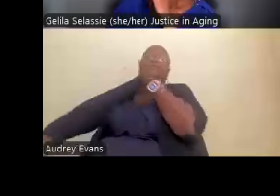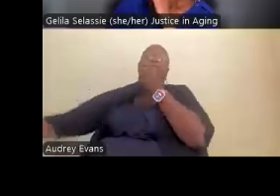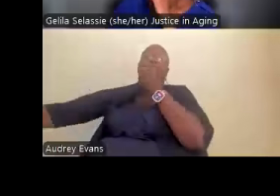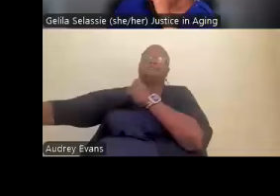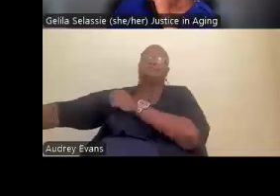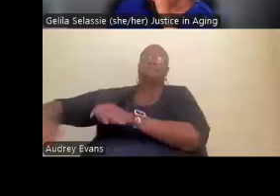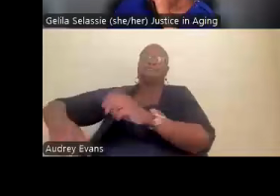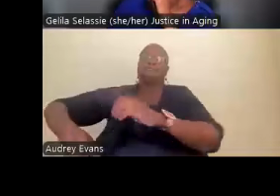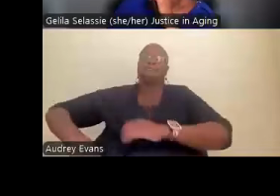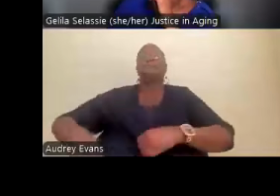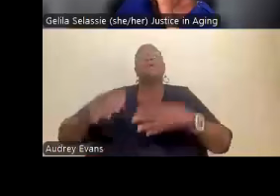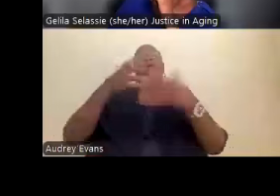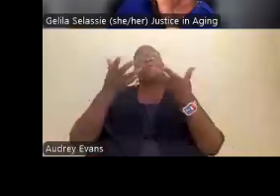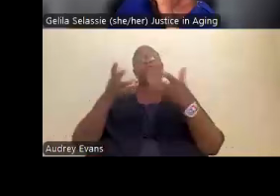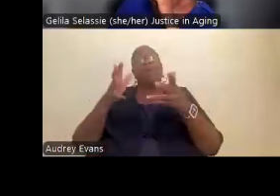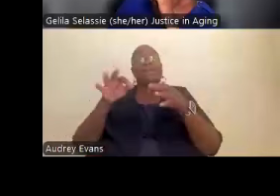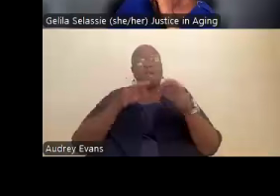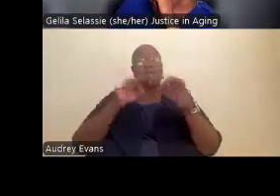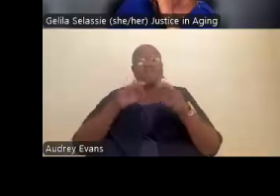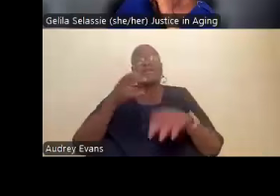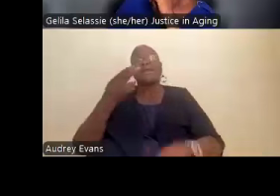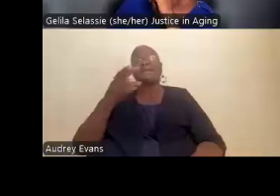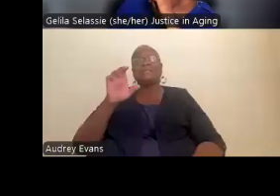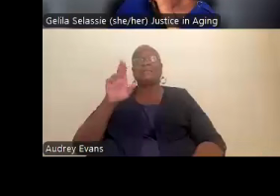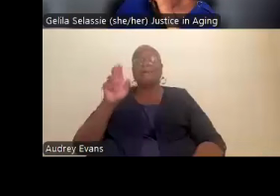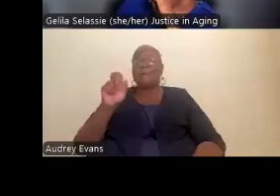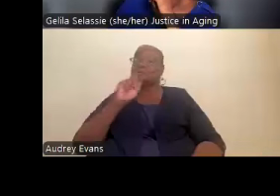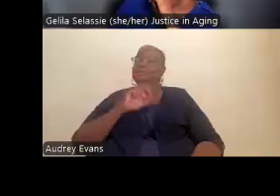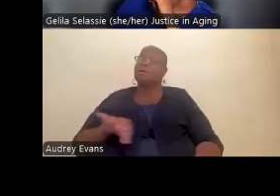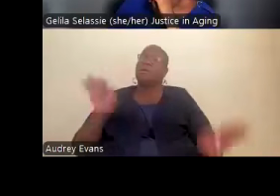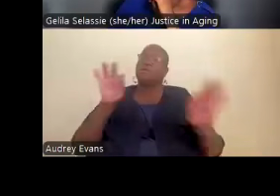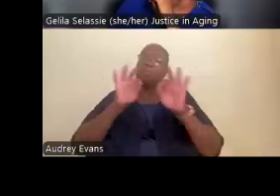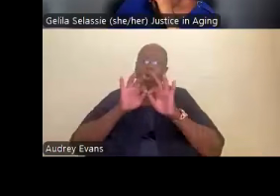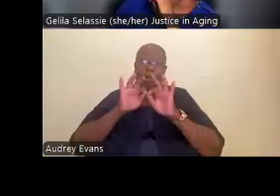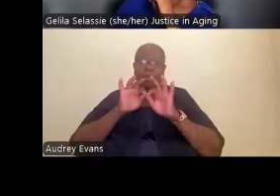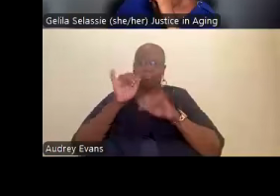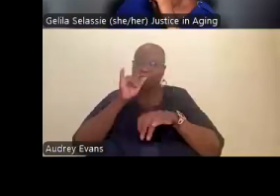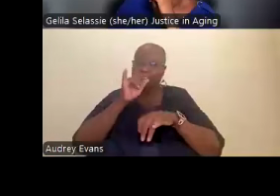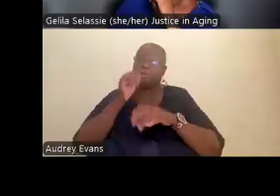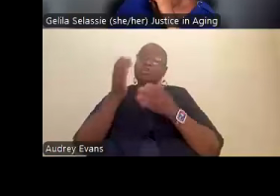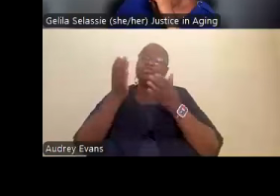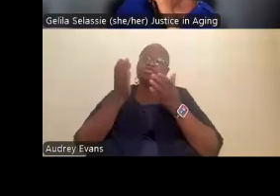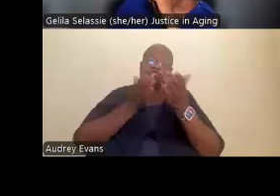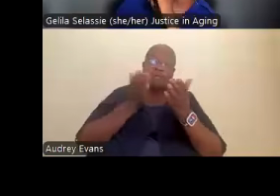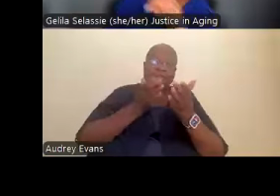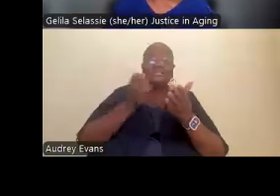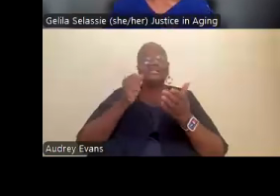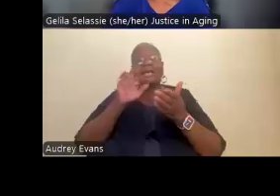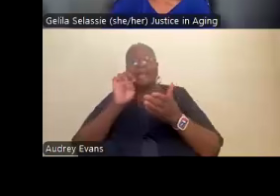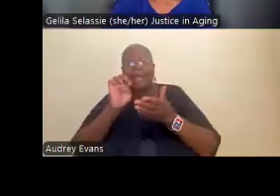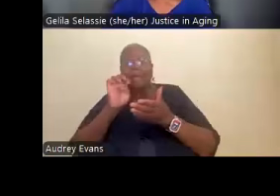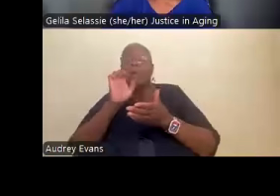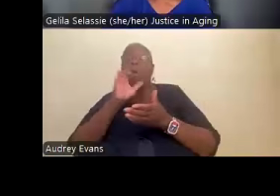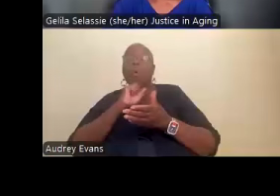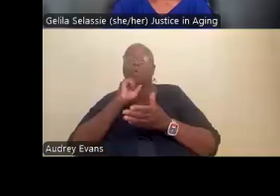And then, as we've covered, HCBS is incredibly important because they are the services and care that older adults and people with